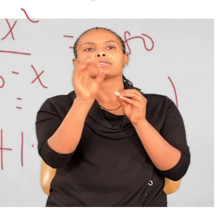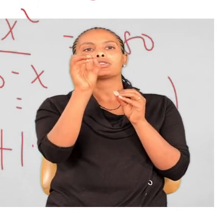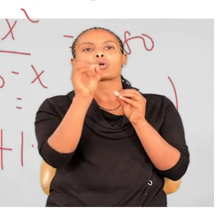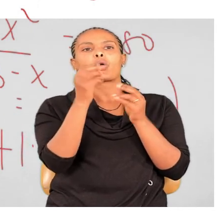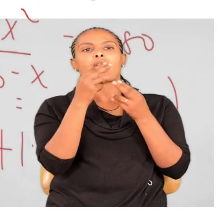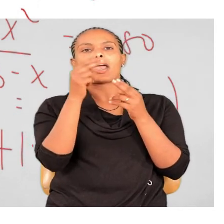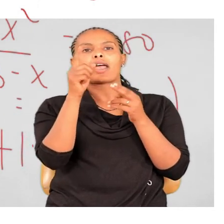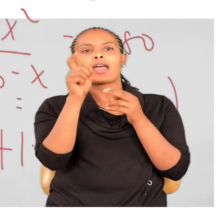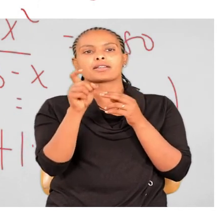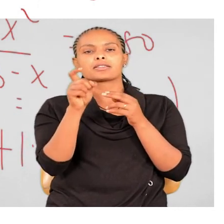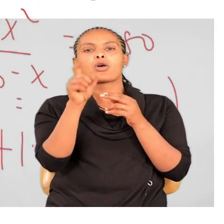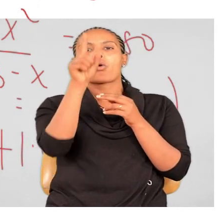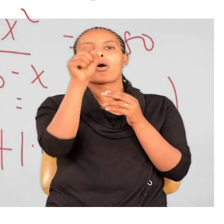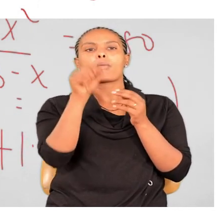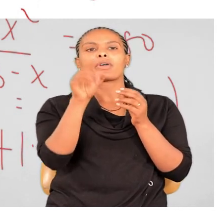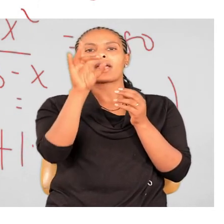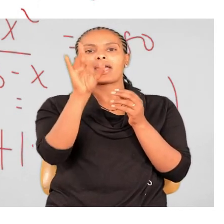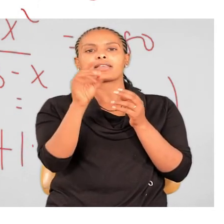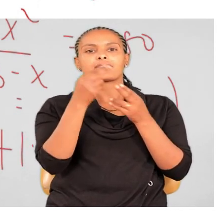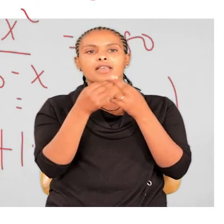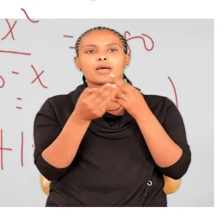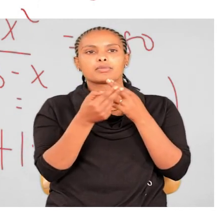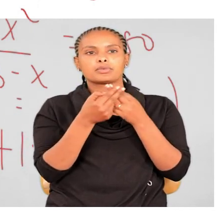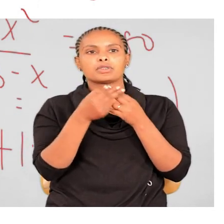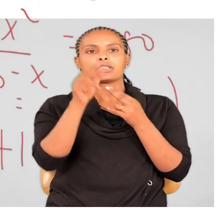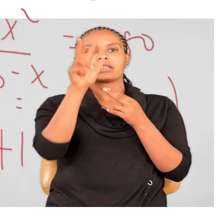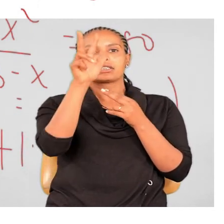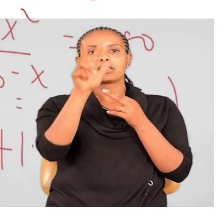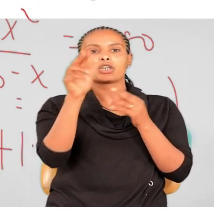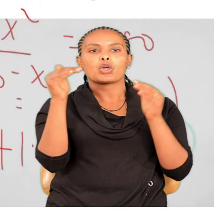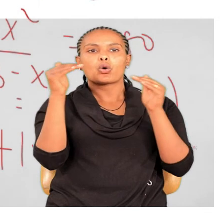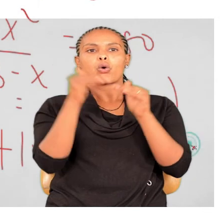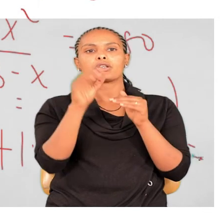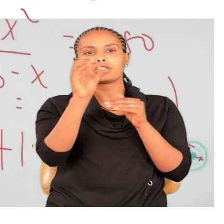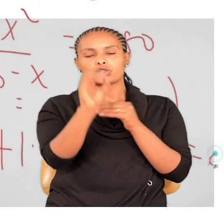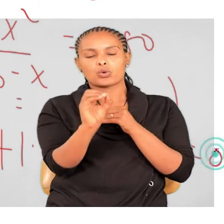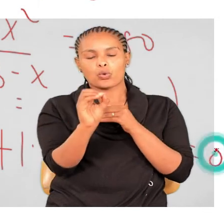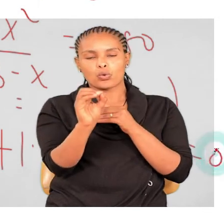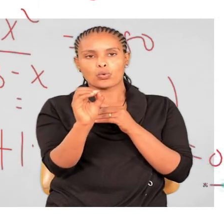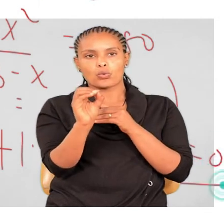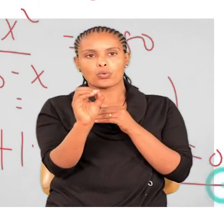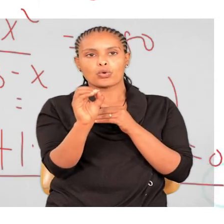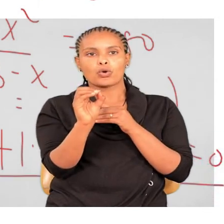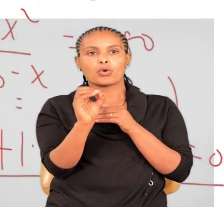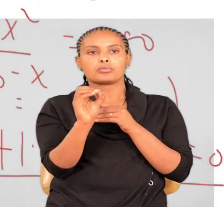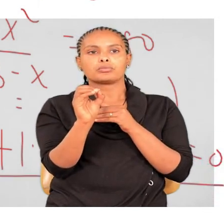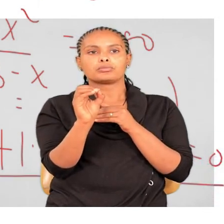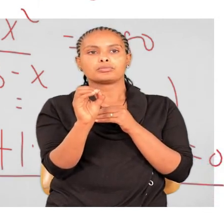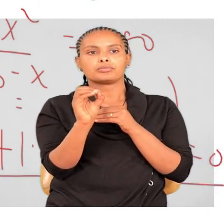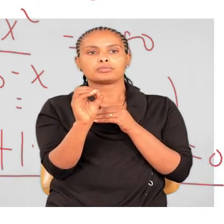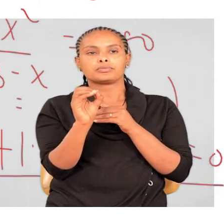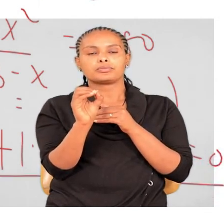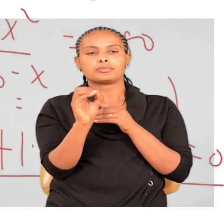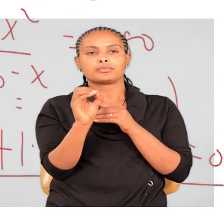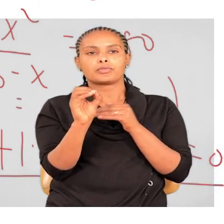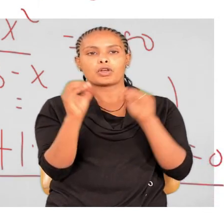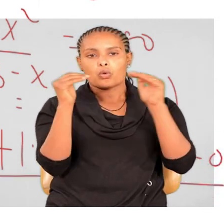1.80x minus 1.80 times 3 equal 0 is a quadratic